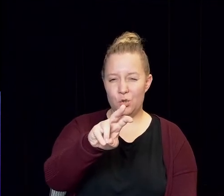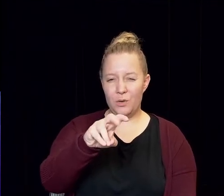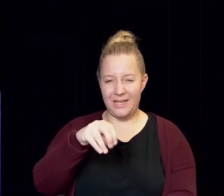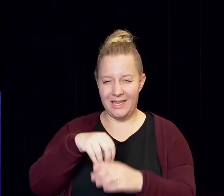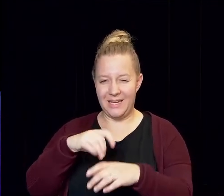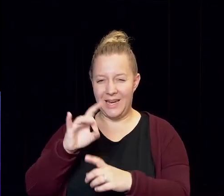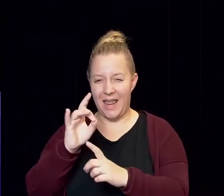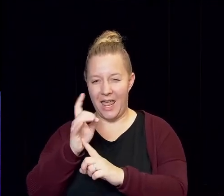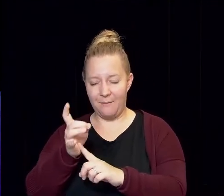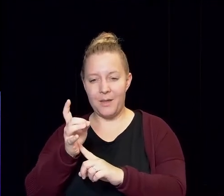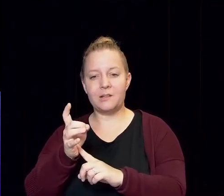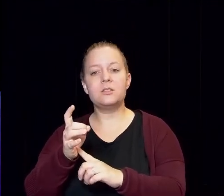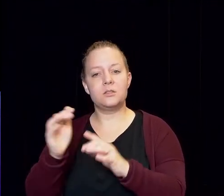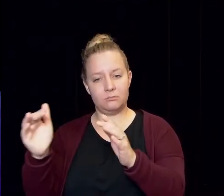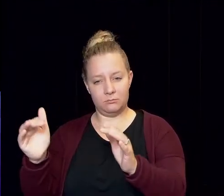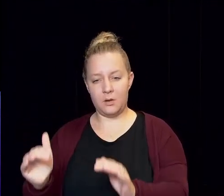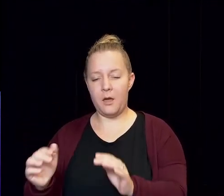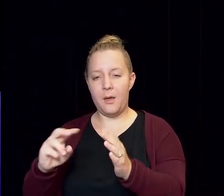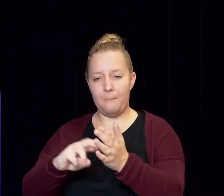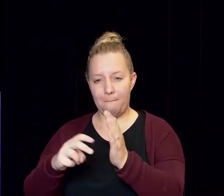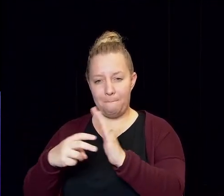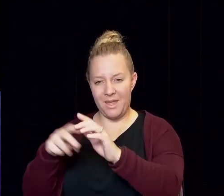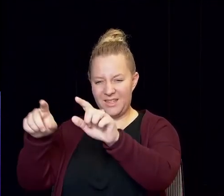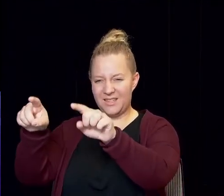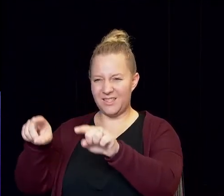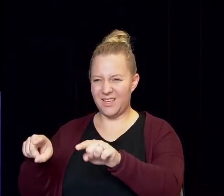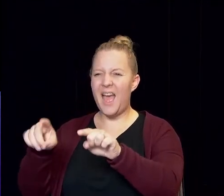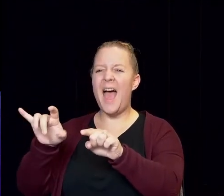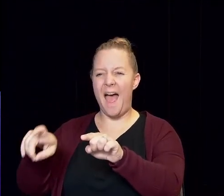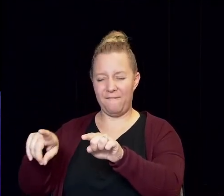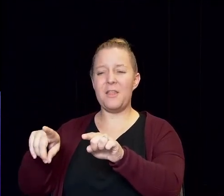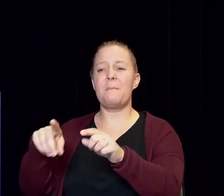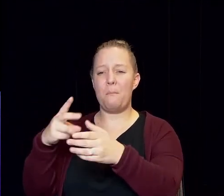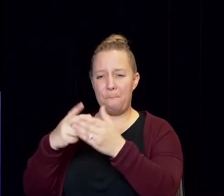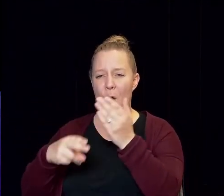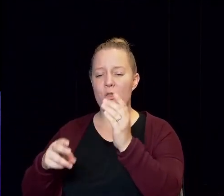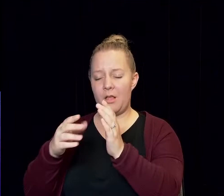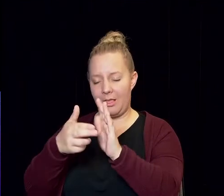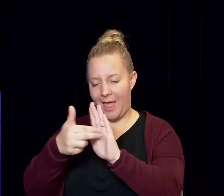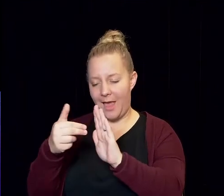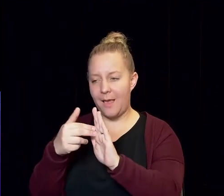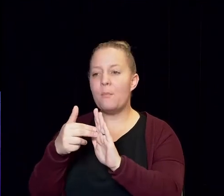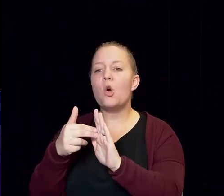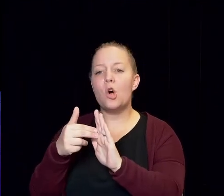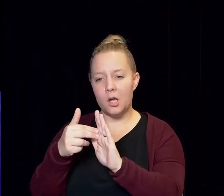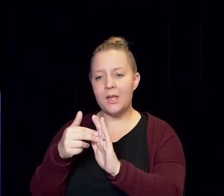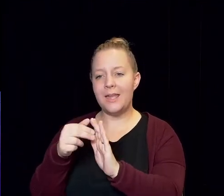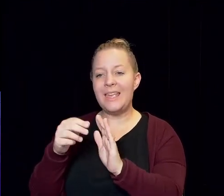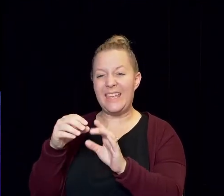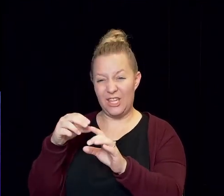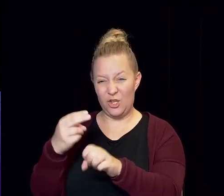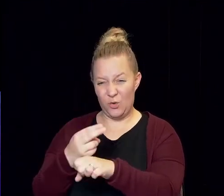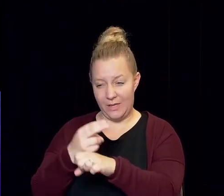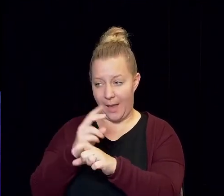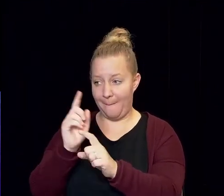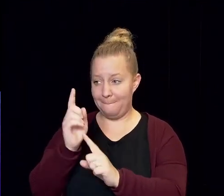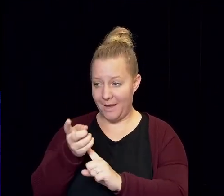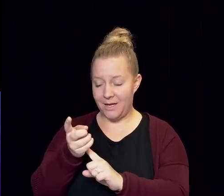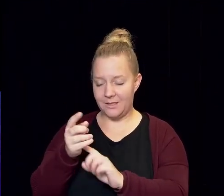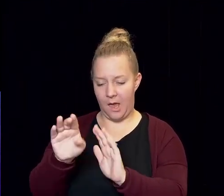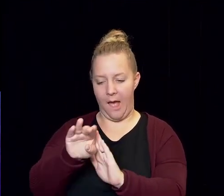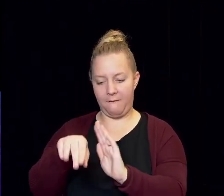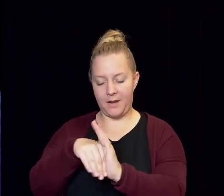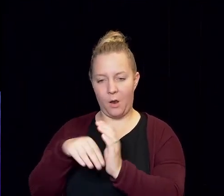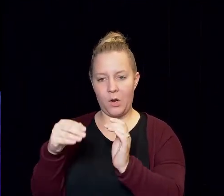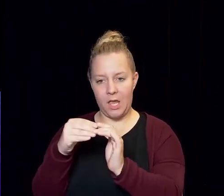in minutes. So not only just in minutes, but half of an hour I know is 30 minutes. So in order to calculate 30